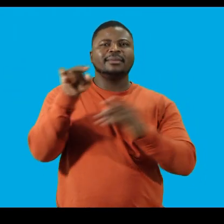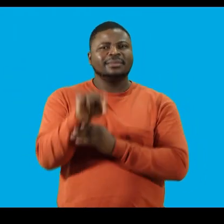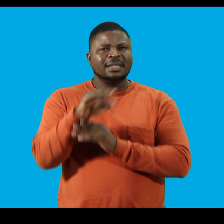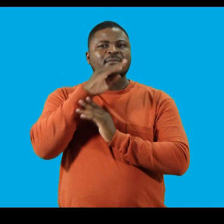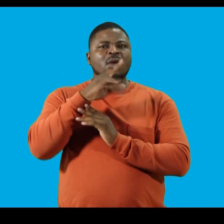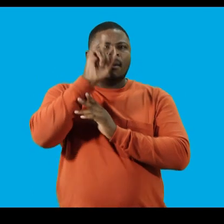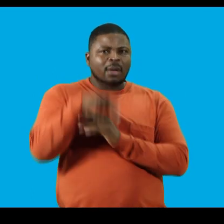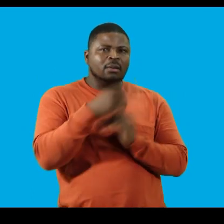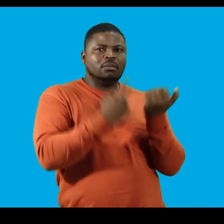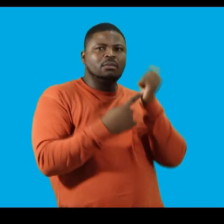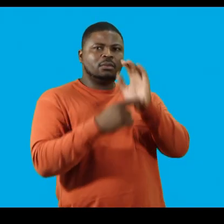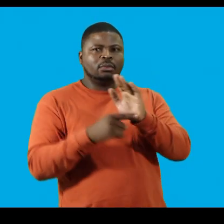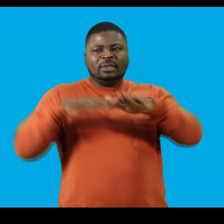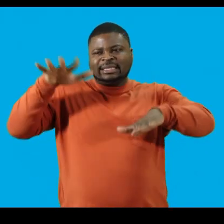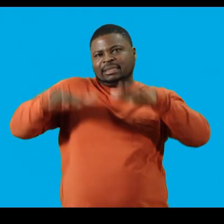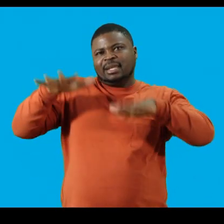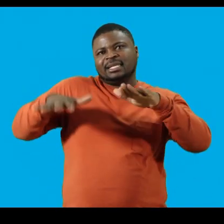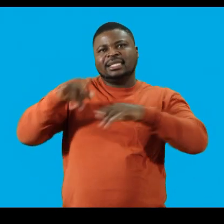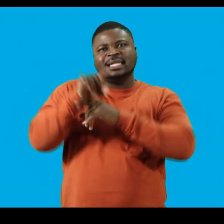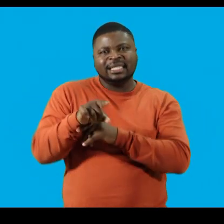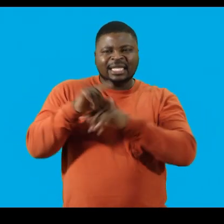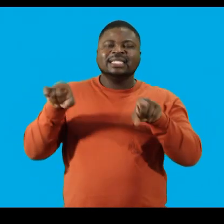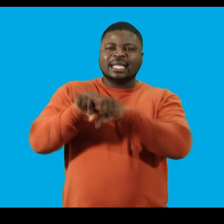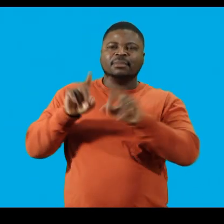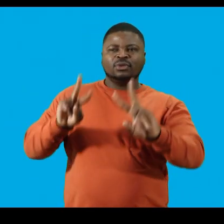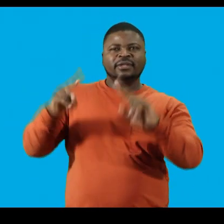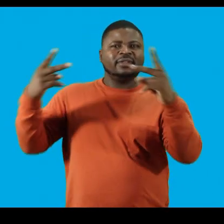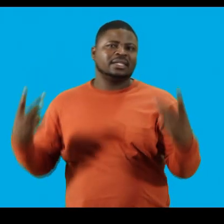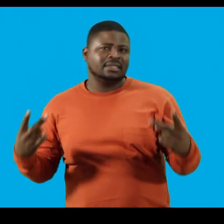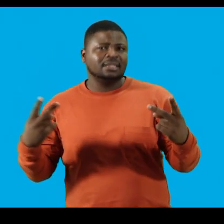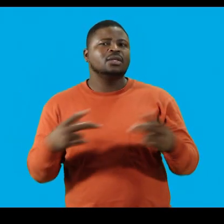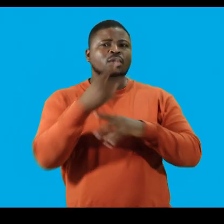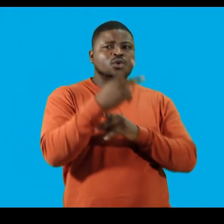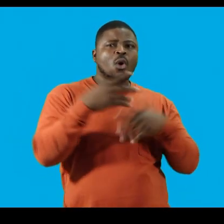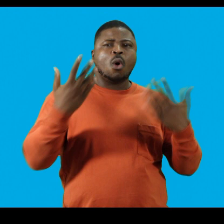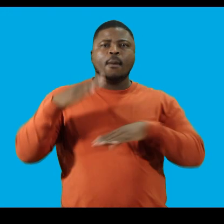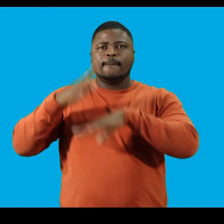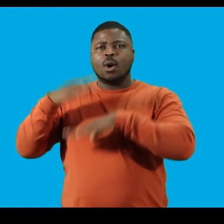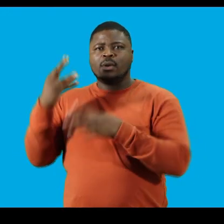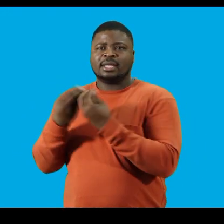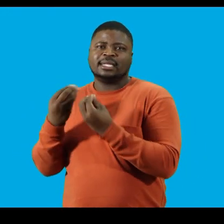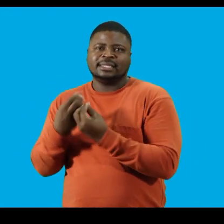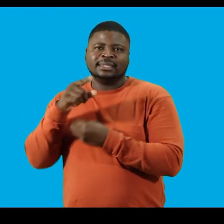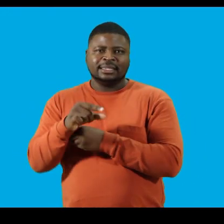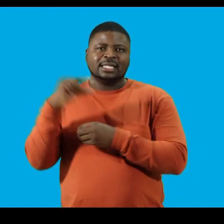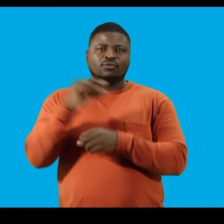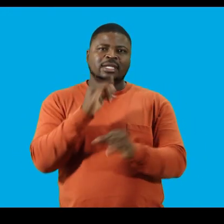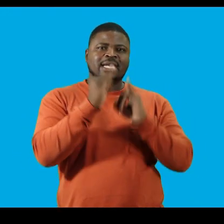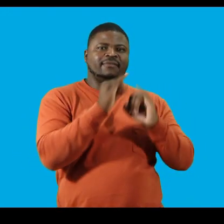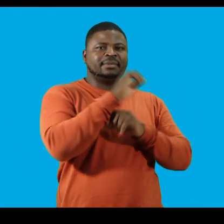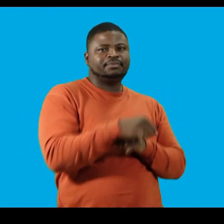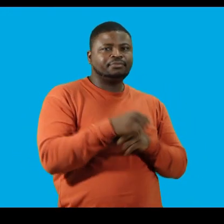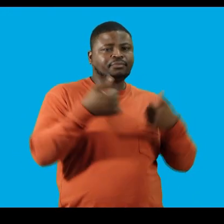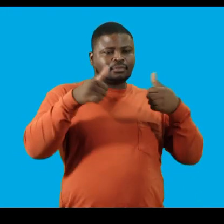show similarities or differences between two things, 2 or more things in grade 11.